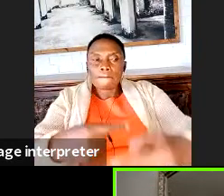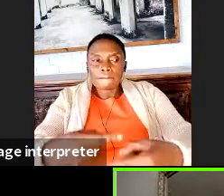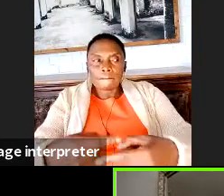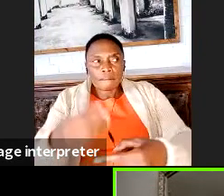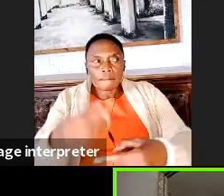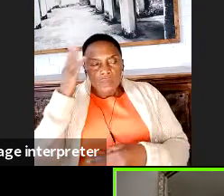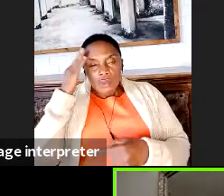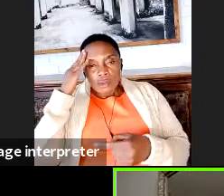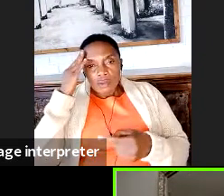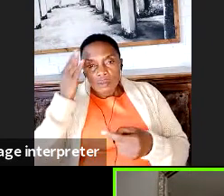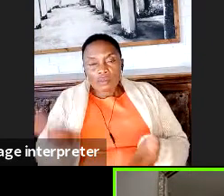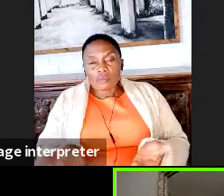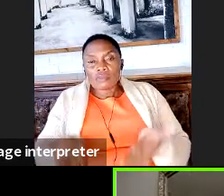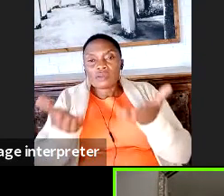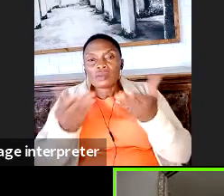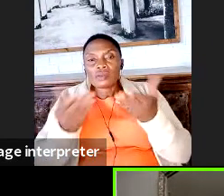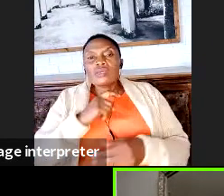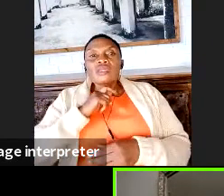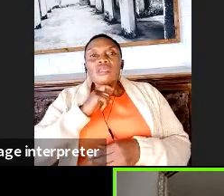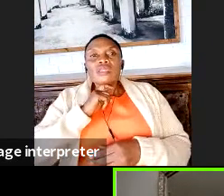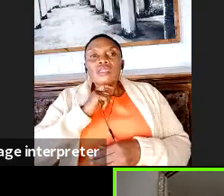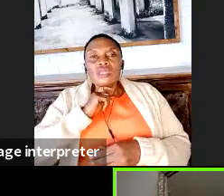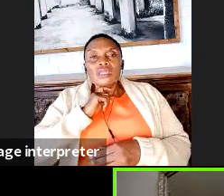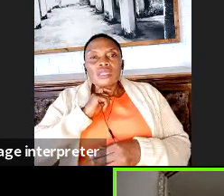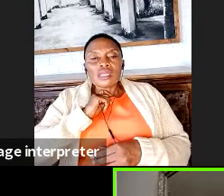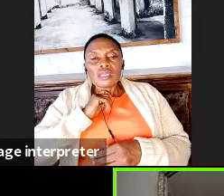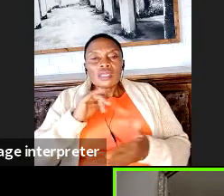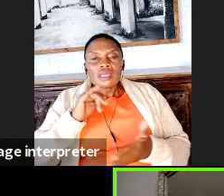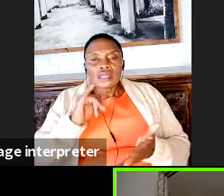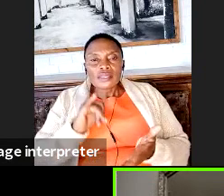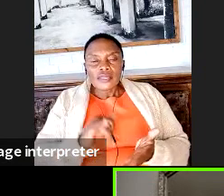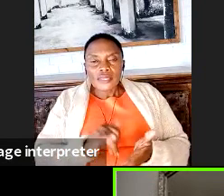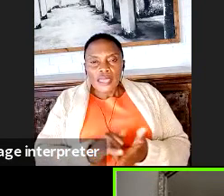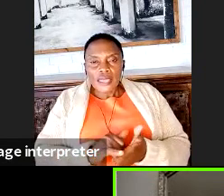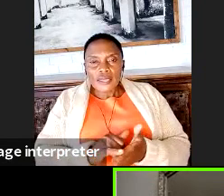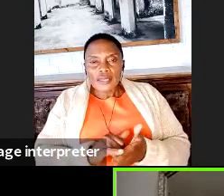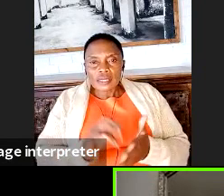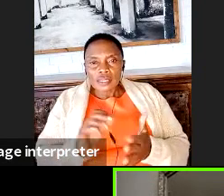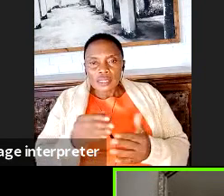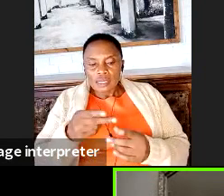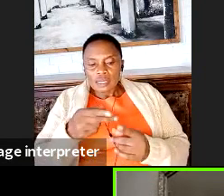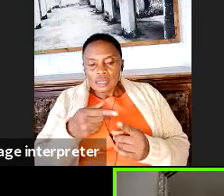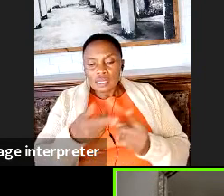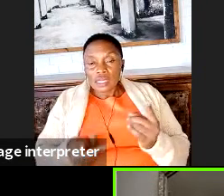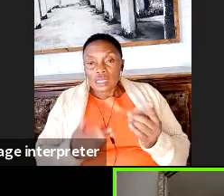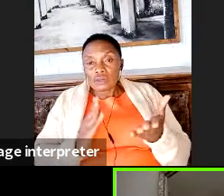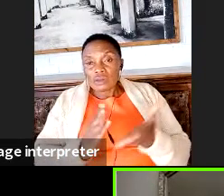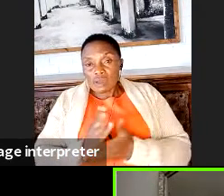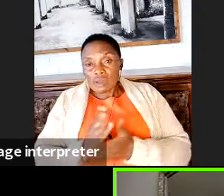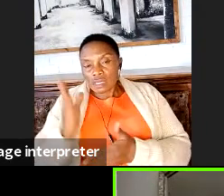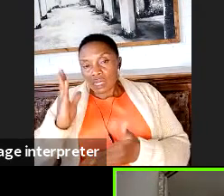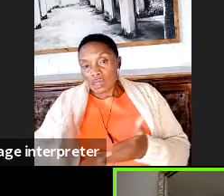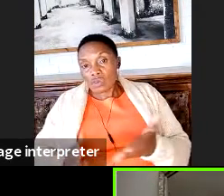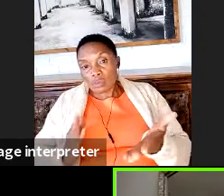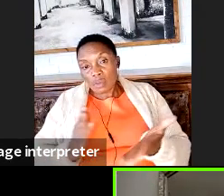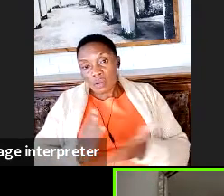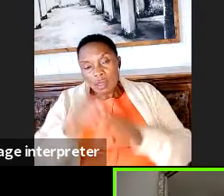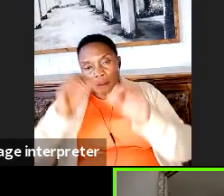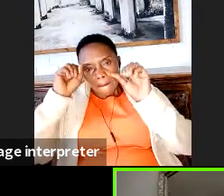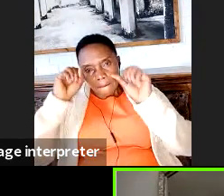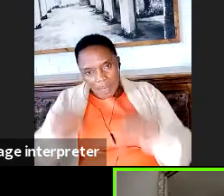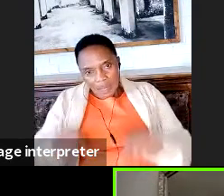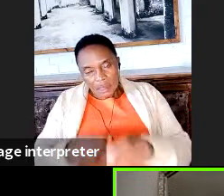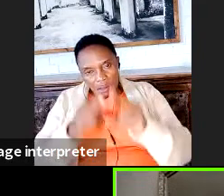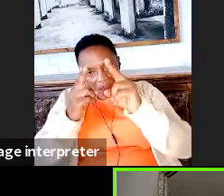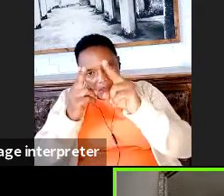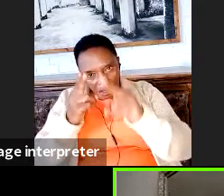amplifying the need that digital rights are human rights, and they must be respected, they must be recognized, and